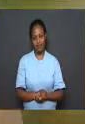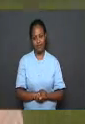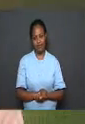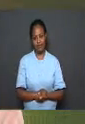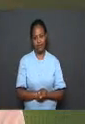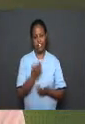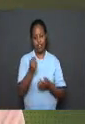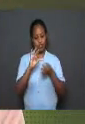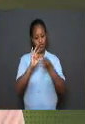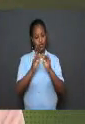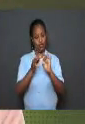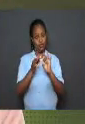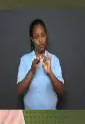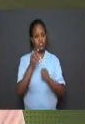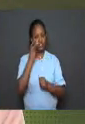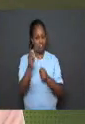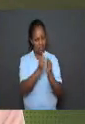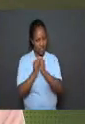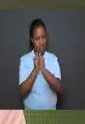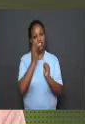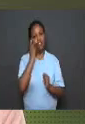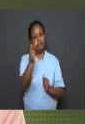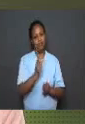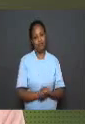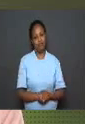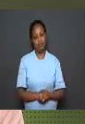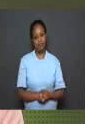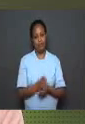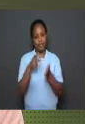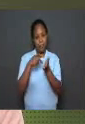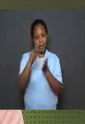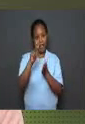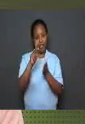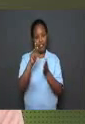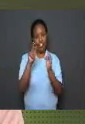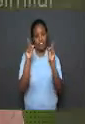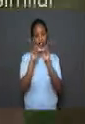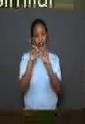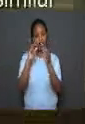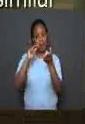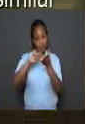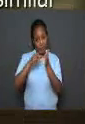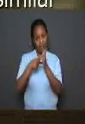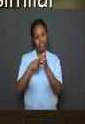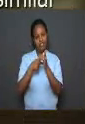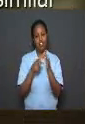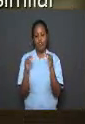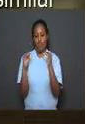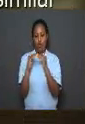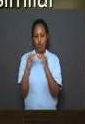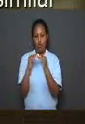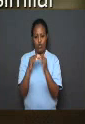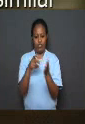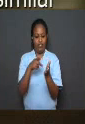activity. Let us look at the definitions together. Pay